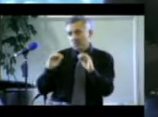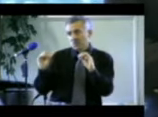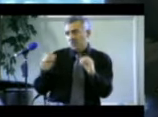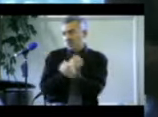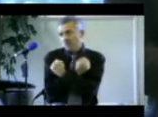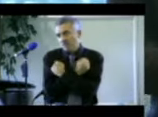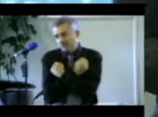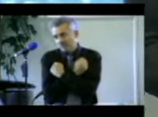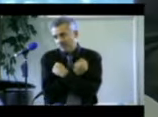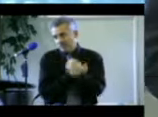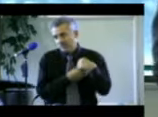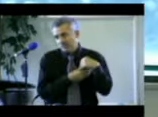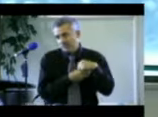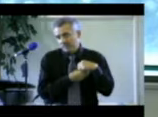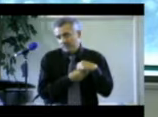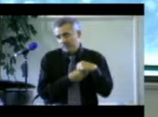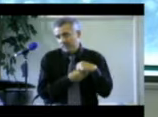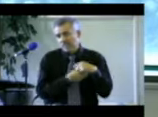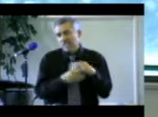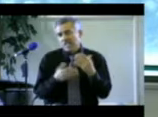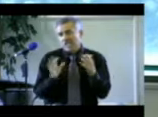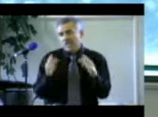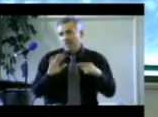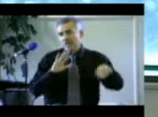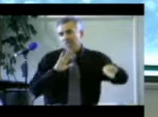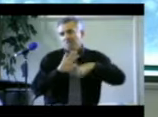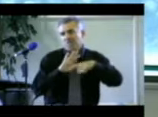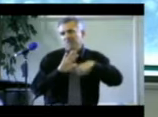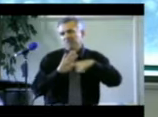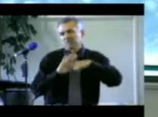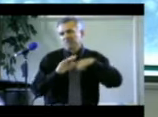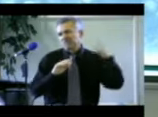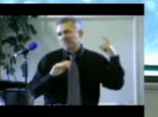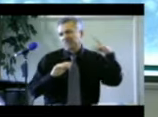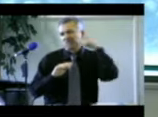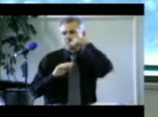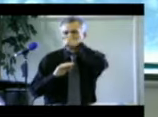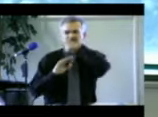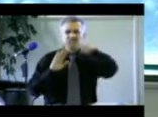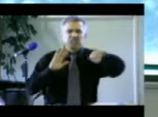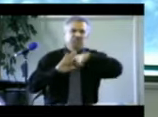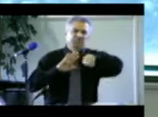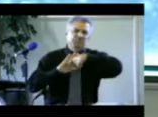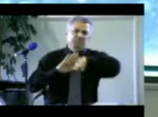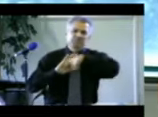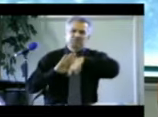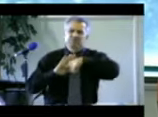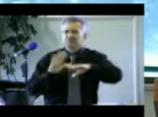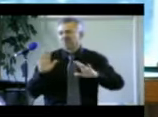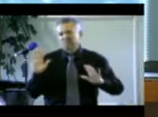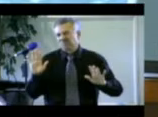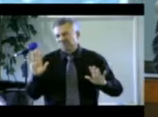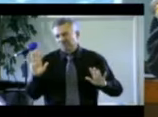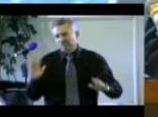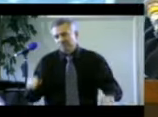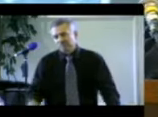only a resounding gong or a clanging cymbal. You've heard this so many times.